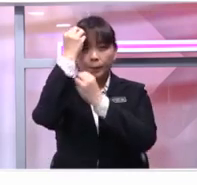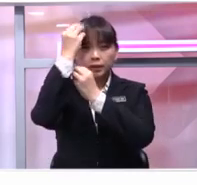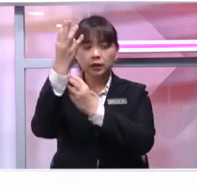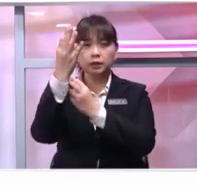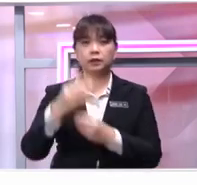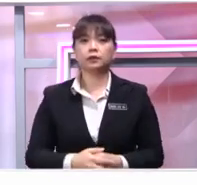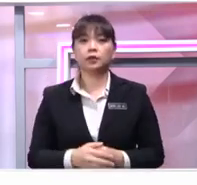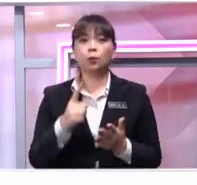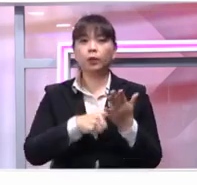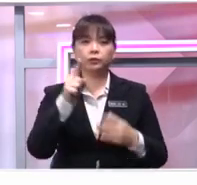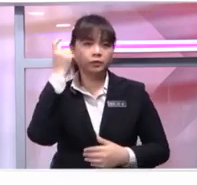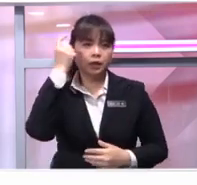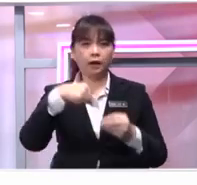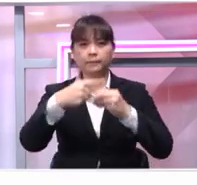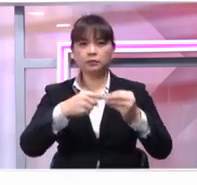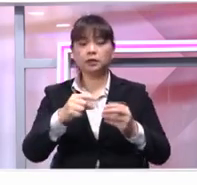about social networking?